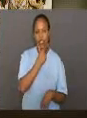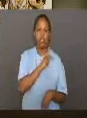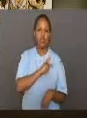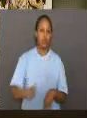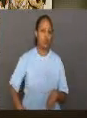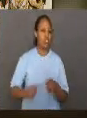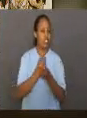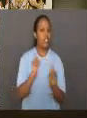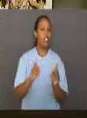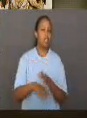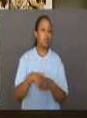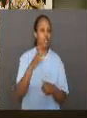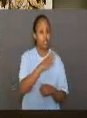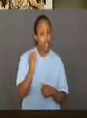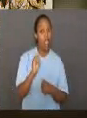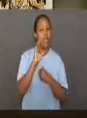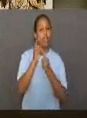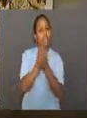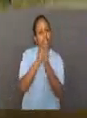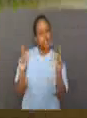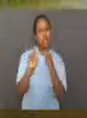establish a sovereign nation.